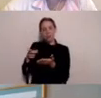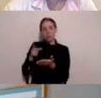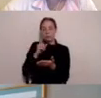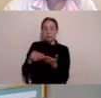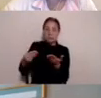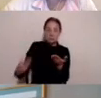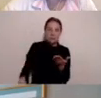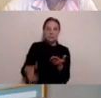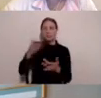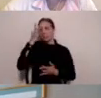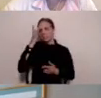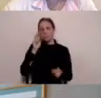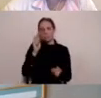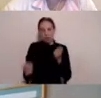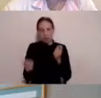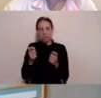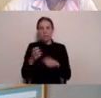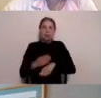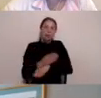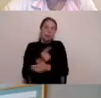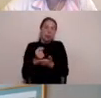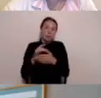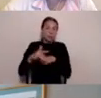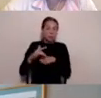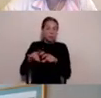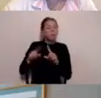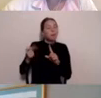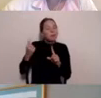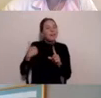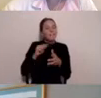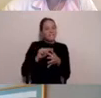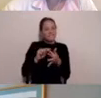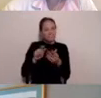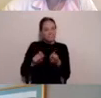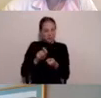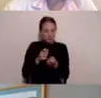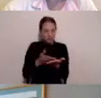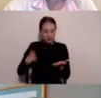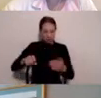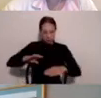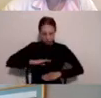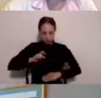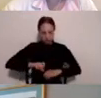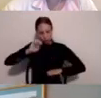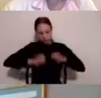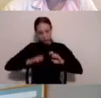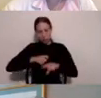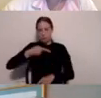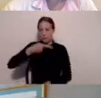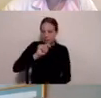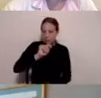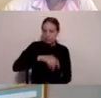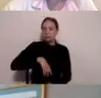that are available. There are criteria that patients have to meet. They have to be evaluated by a physical therapist to demonstrate